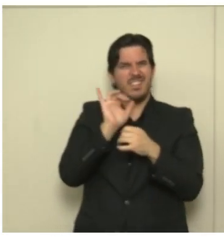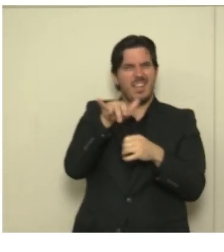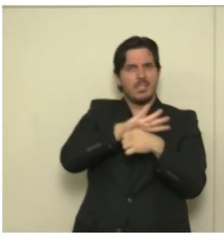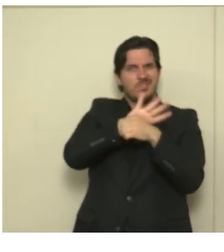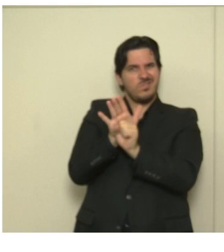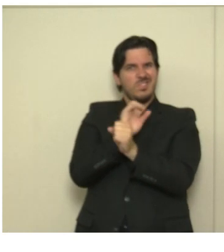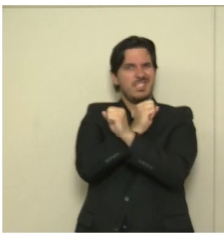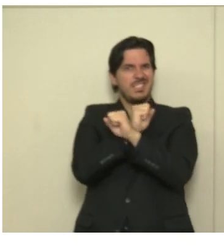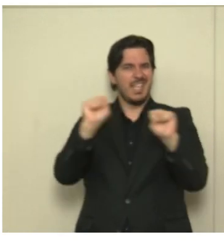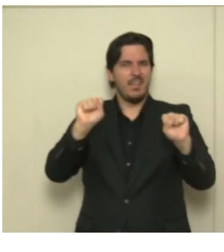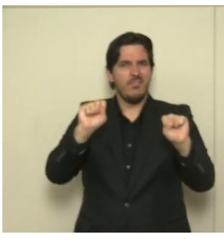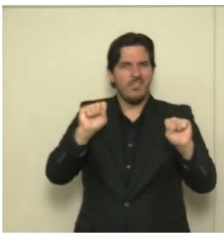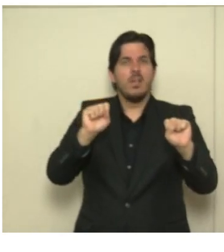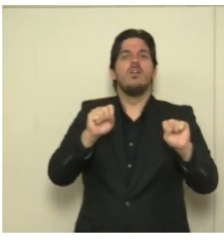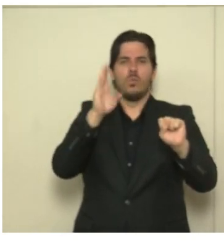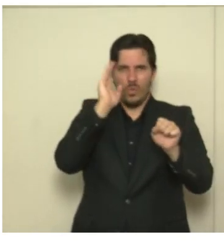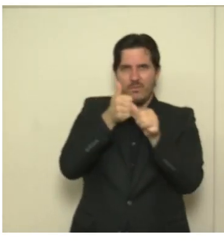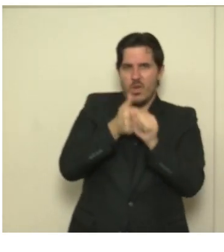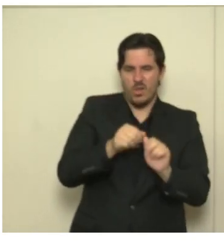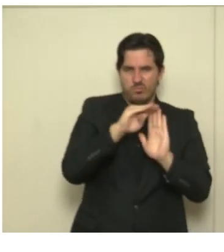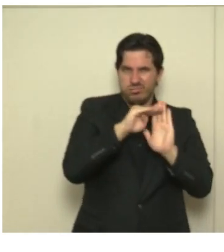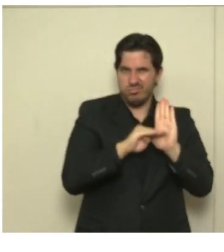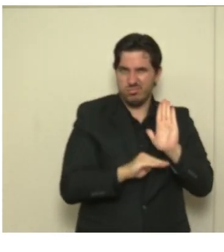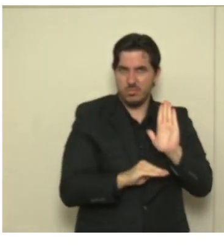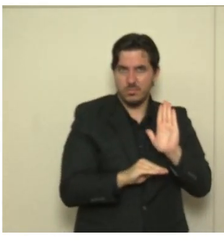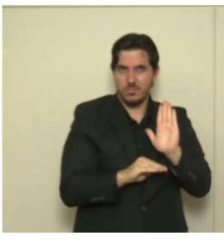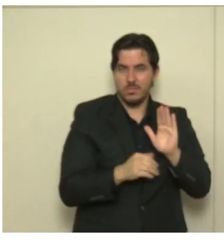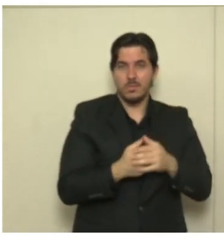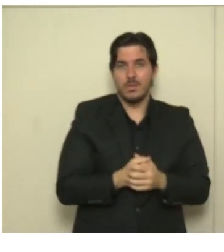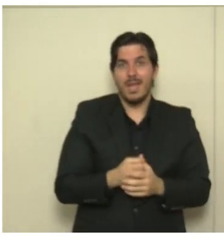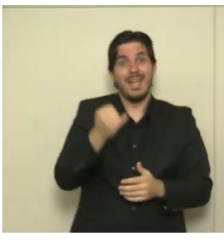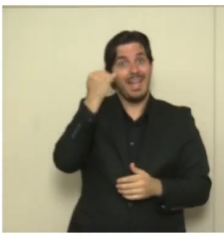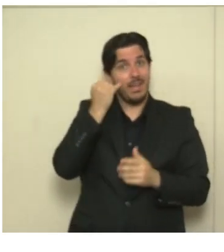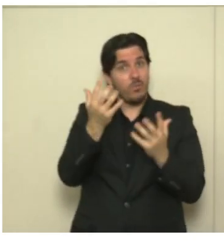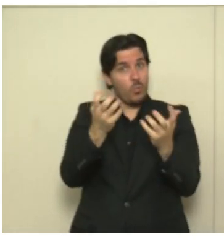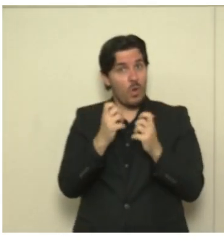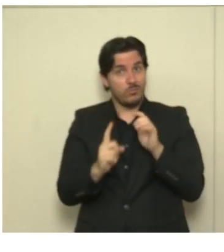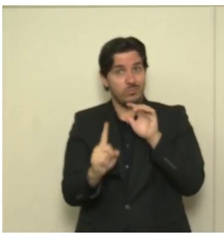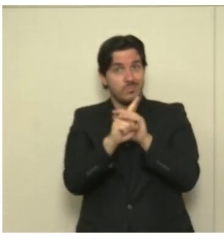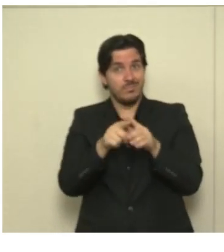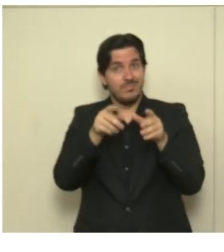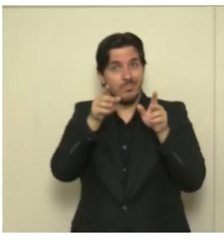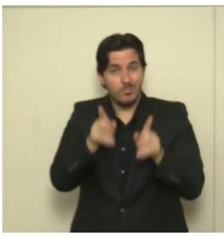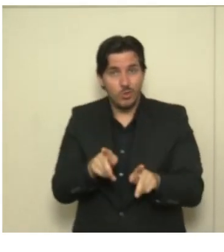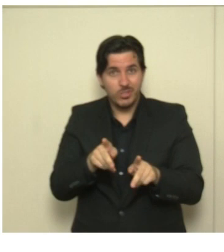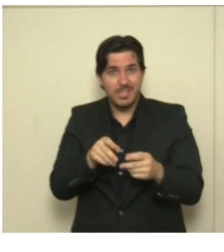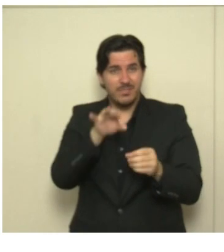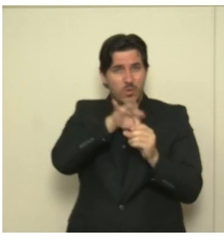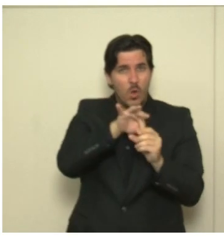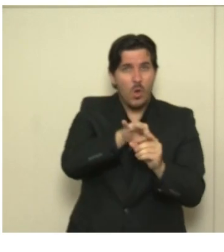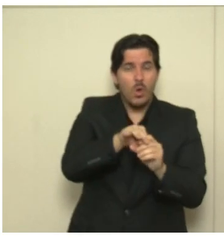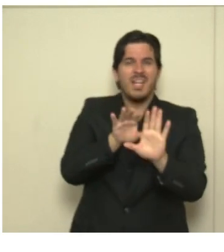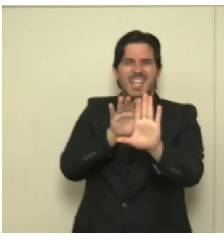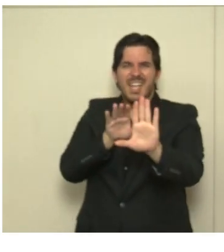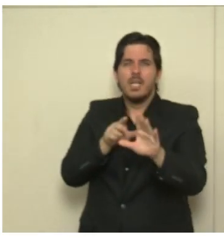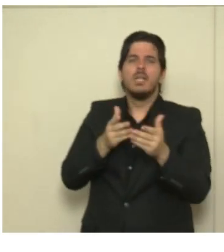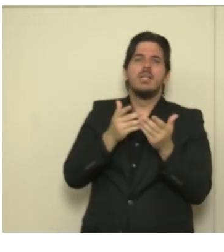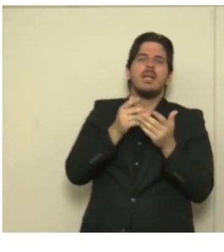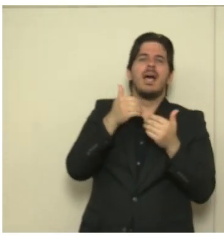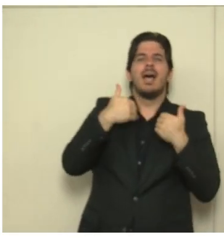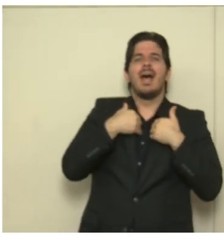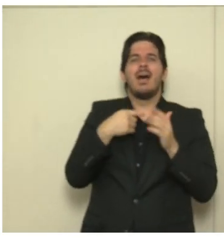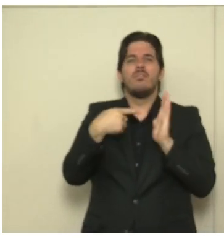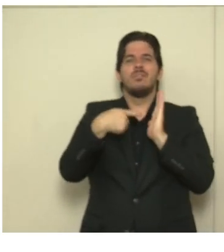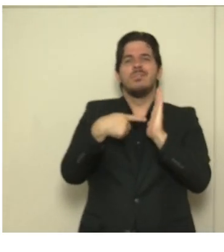polls. If you plan to vote in person, I would suggest taking some time to download and fill out your sample ballot before you go to the polls, just so